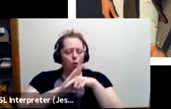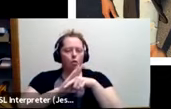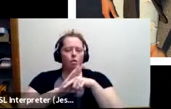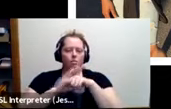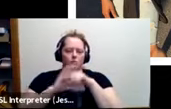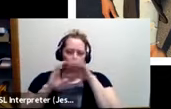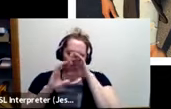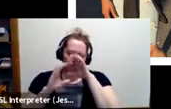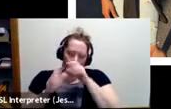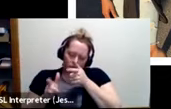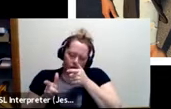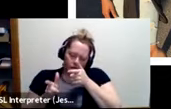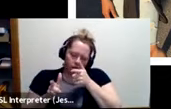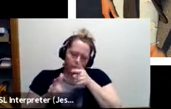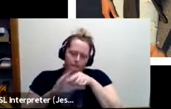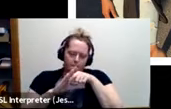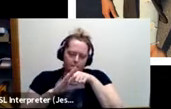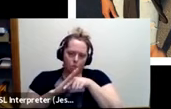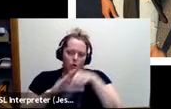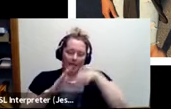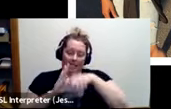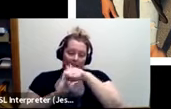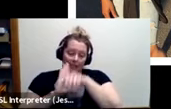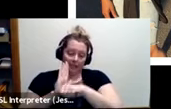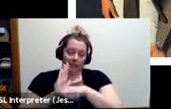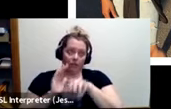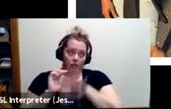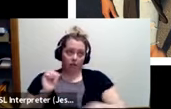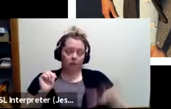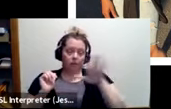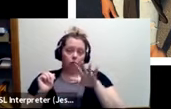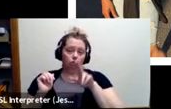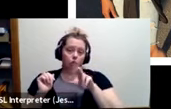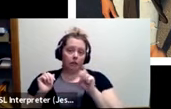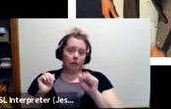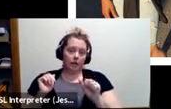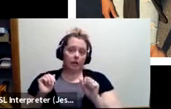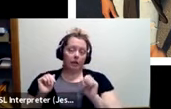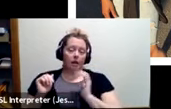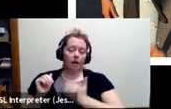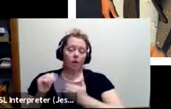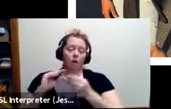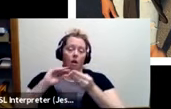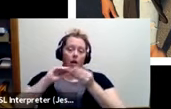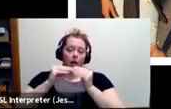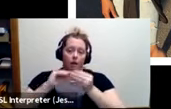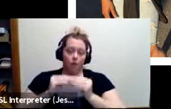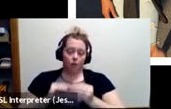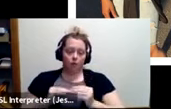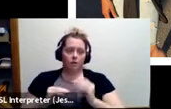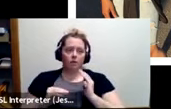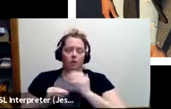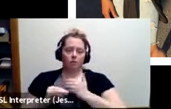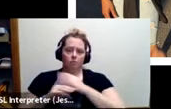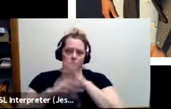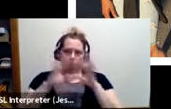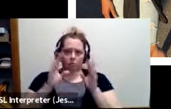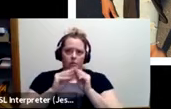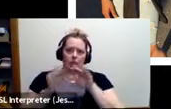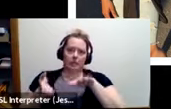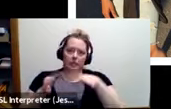this state, around this country. And the numbers of our deaths are put